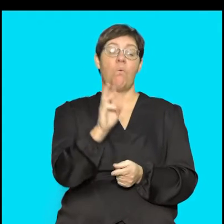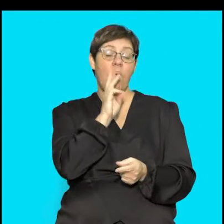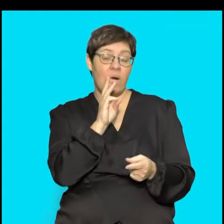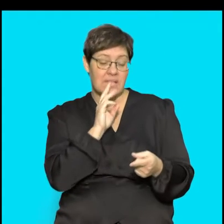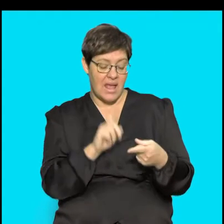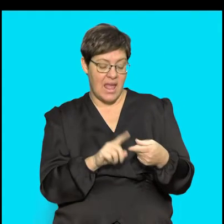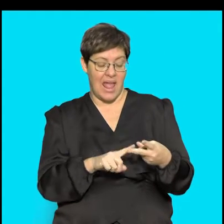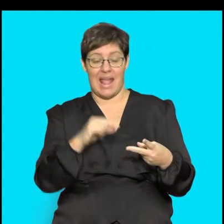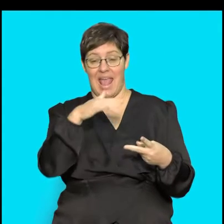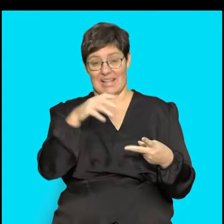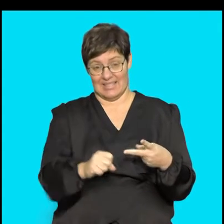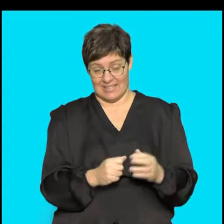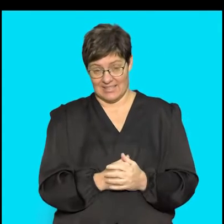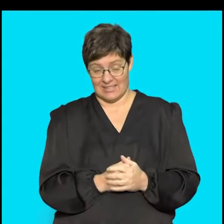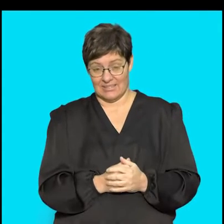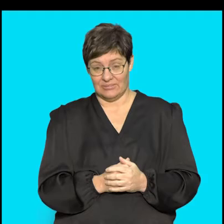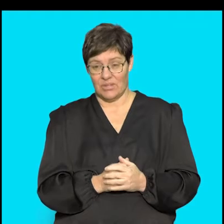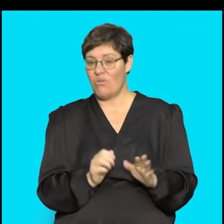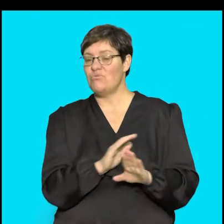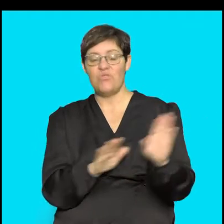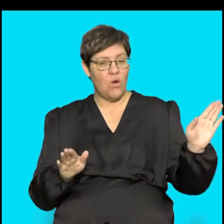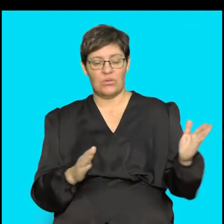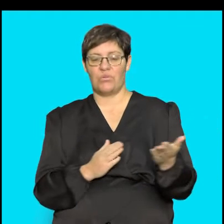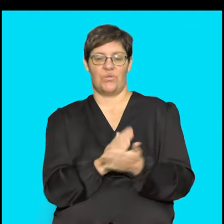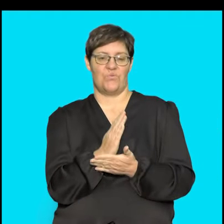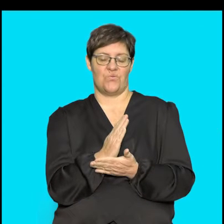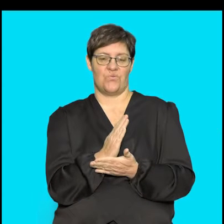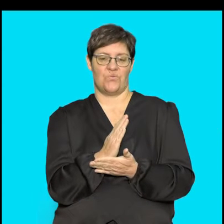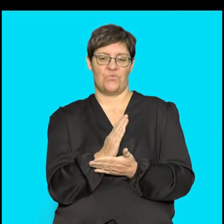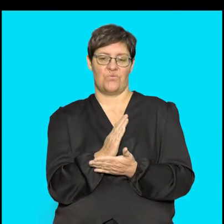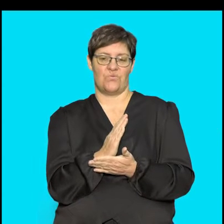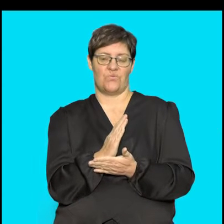aqueous and gases. It's not affected by